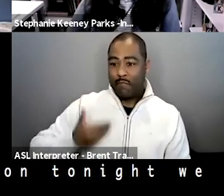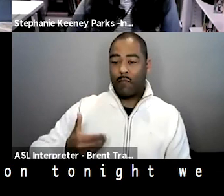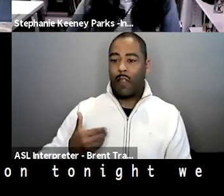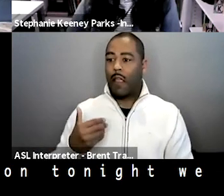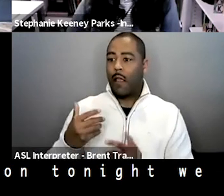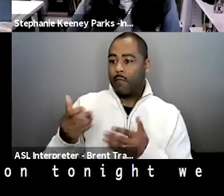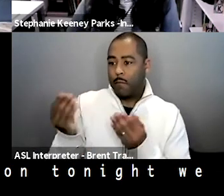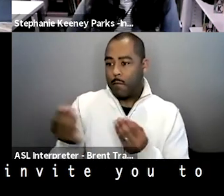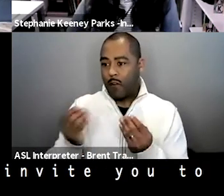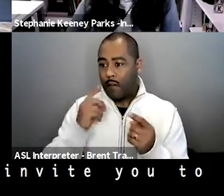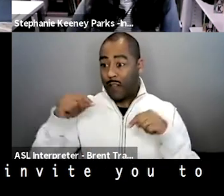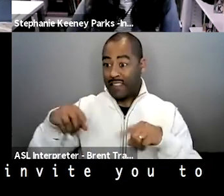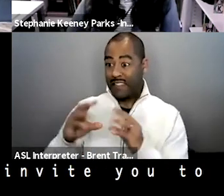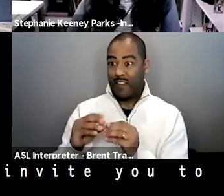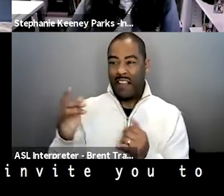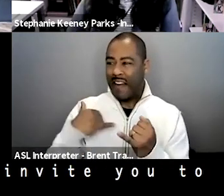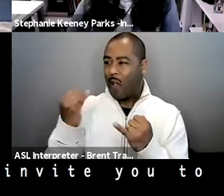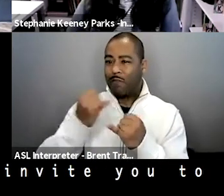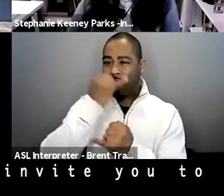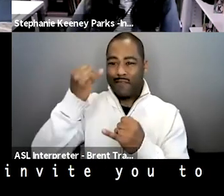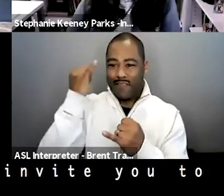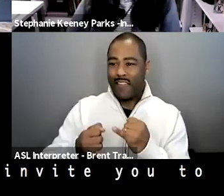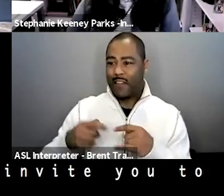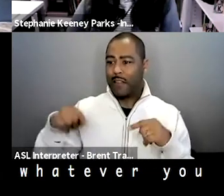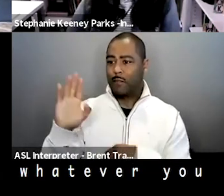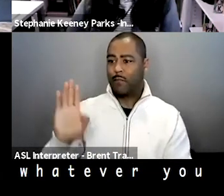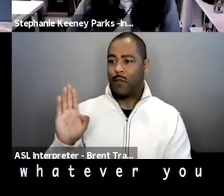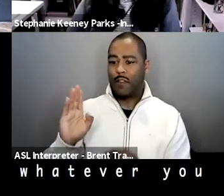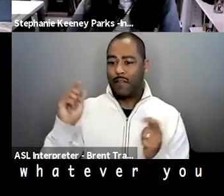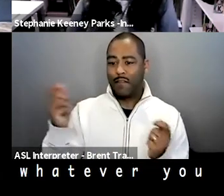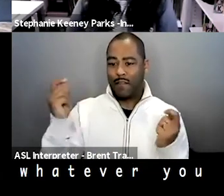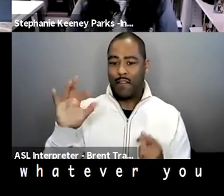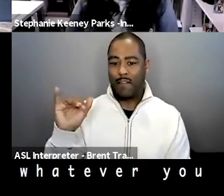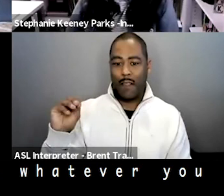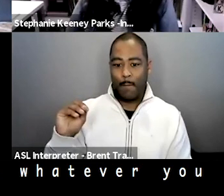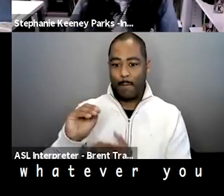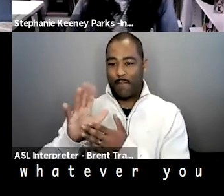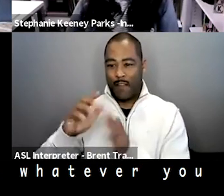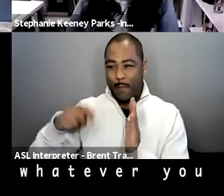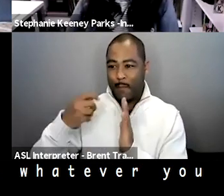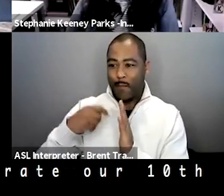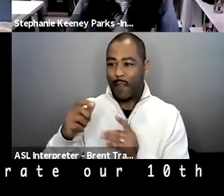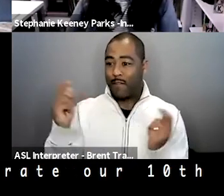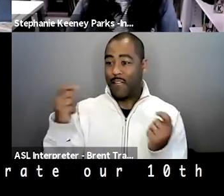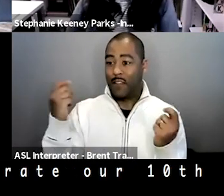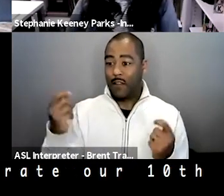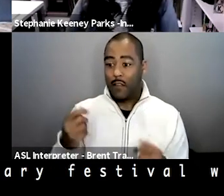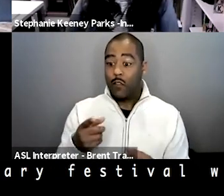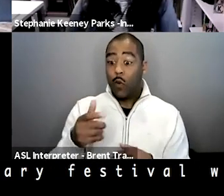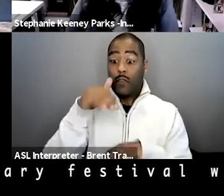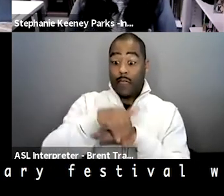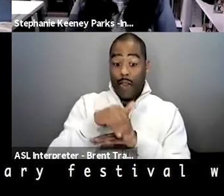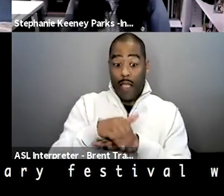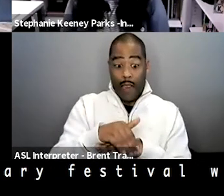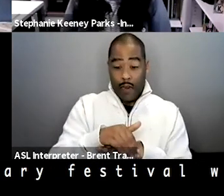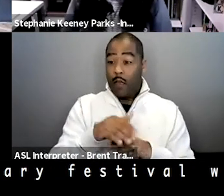Festival. At the end of our discussion tonight, we want to invite you to raise a glass of whatever you find